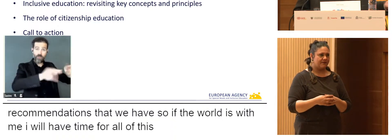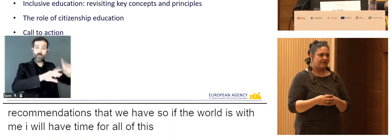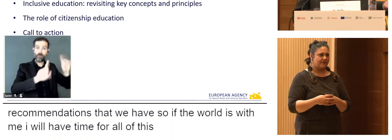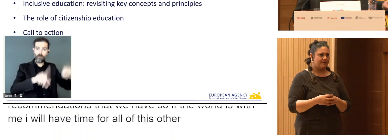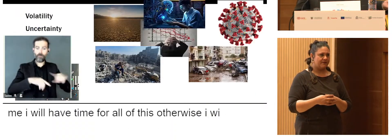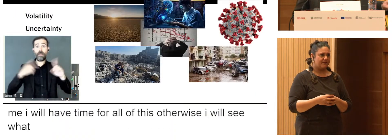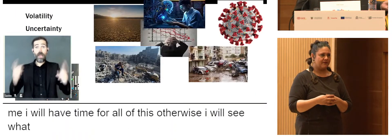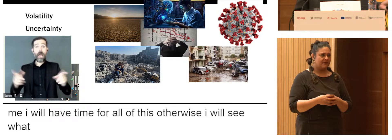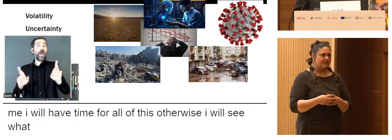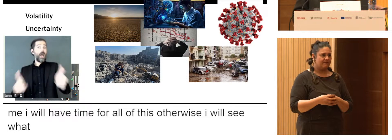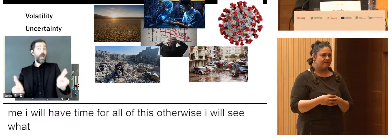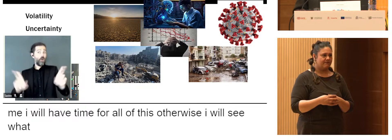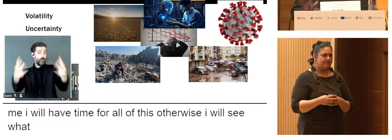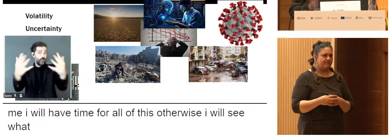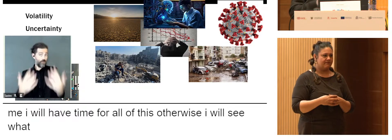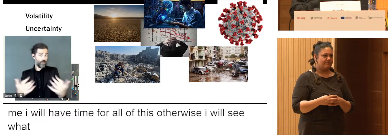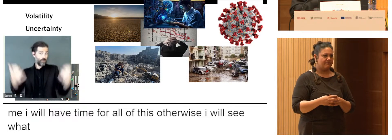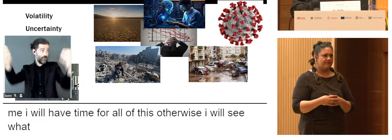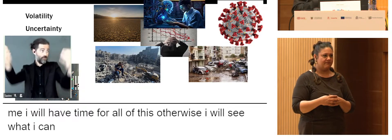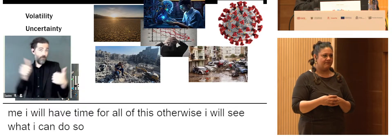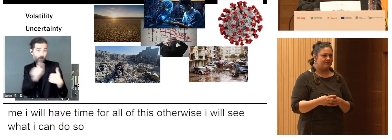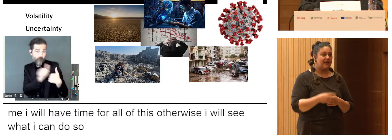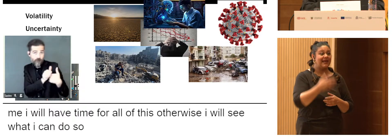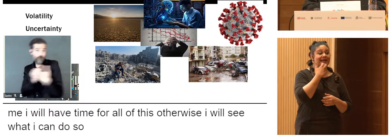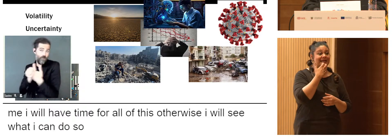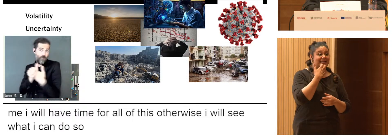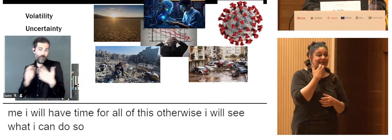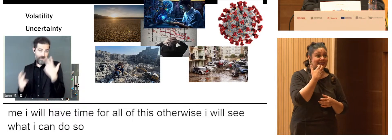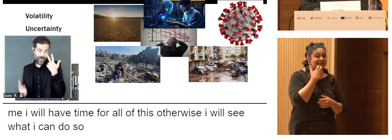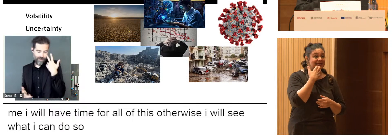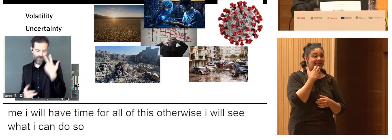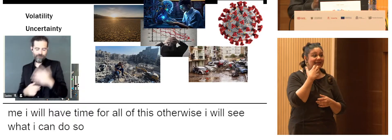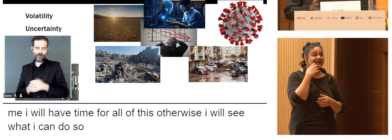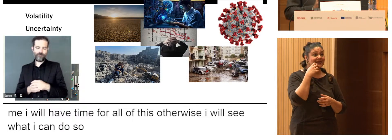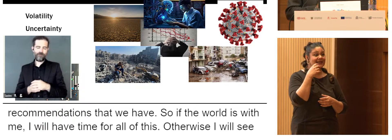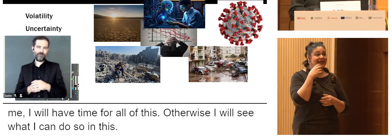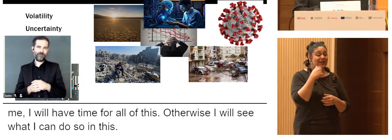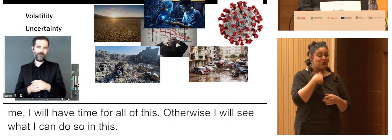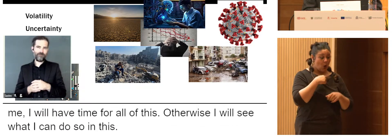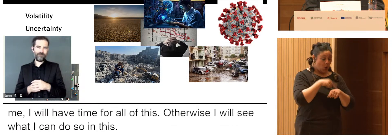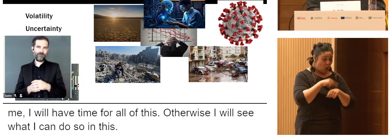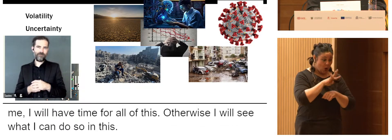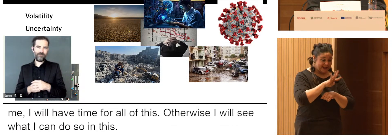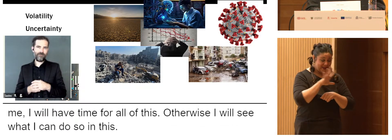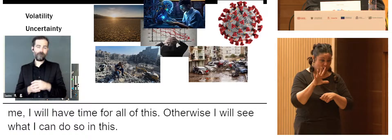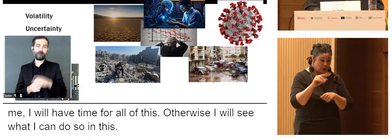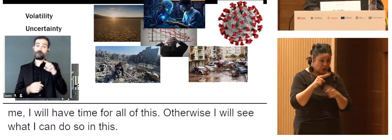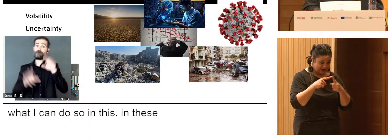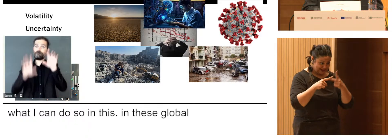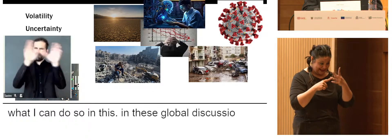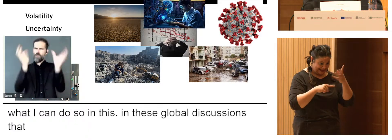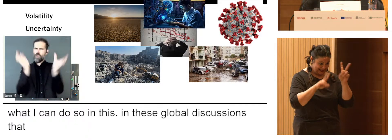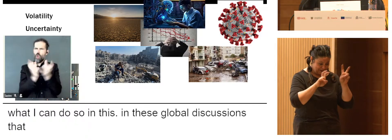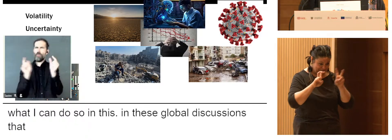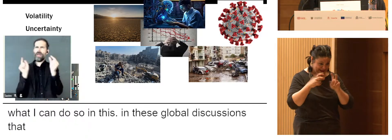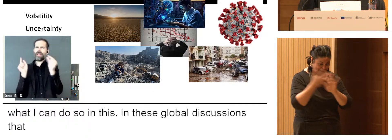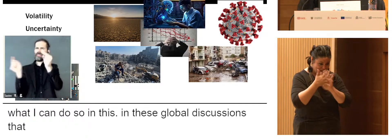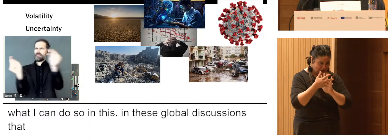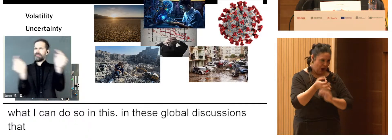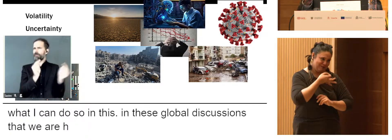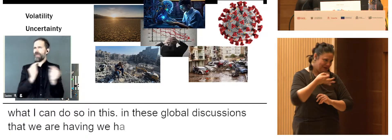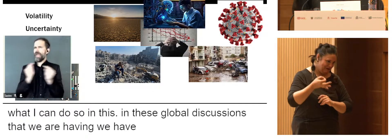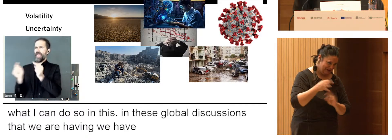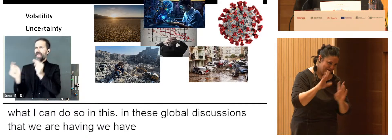what I can do. So in these global discussions that we are having, we